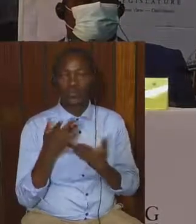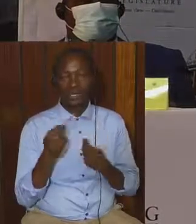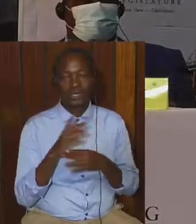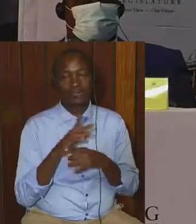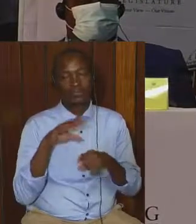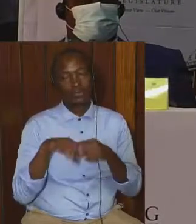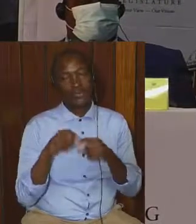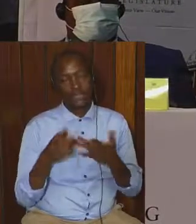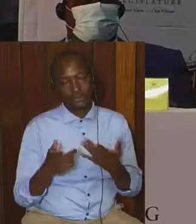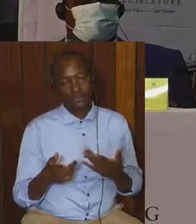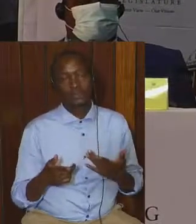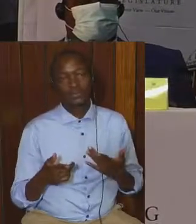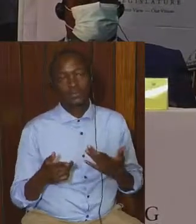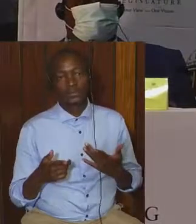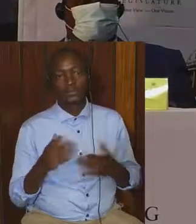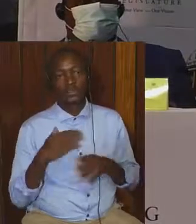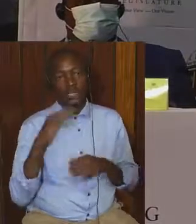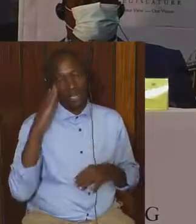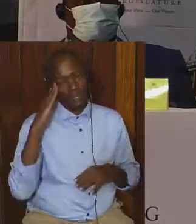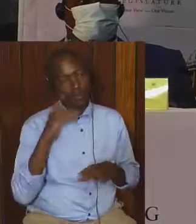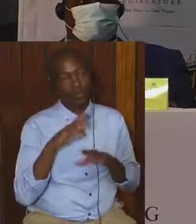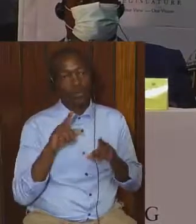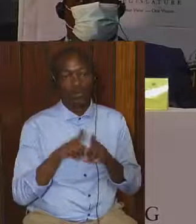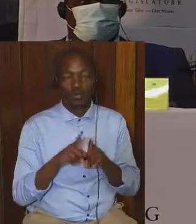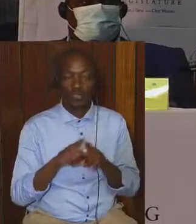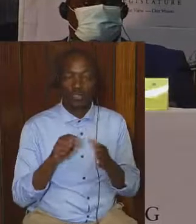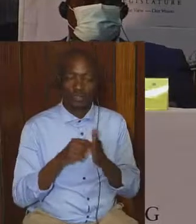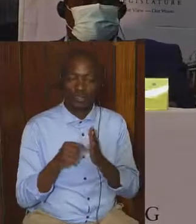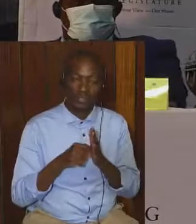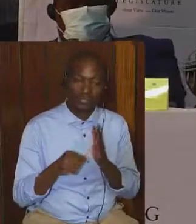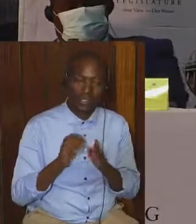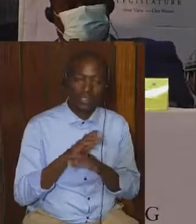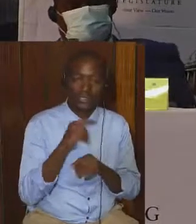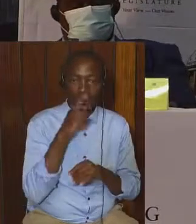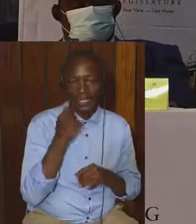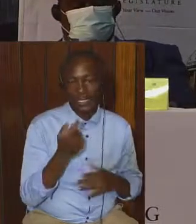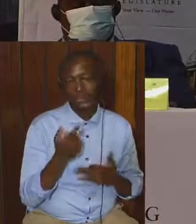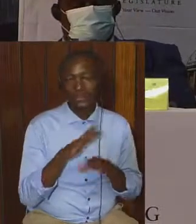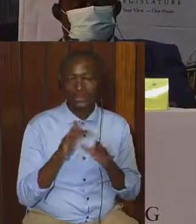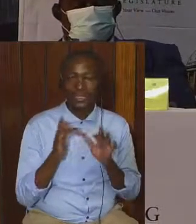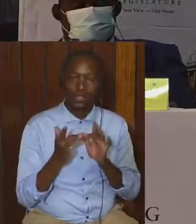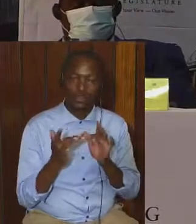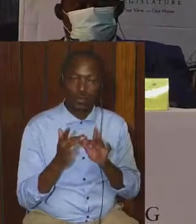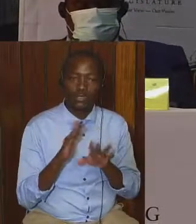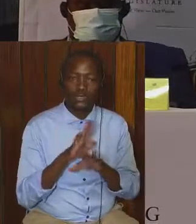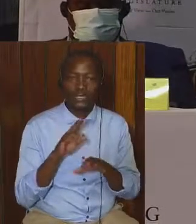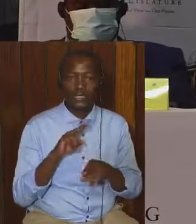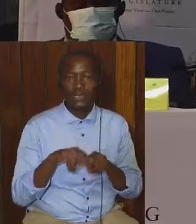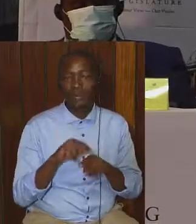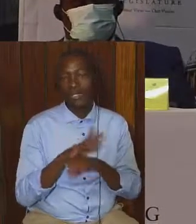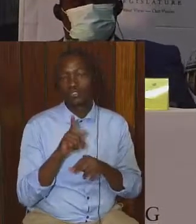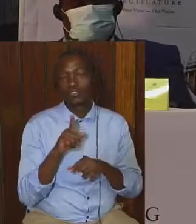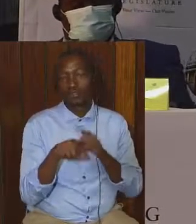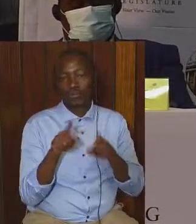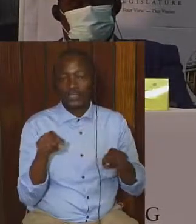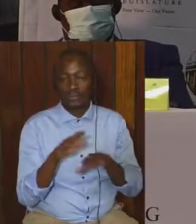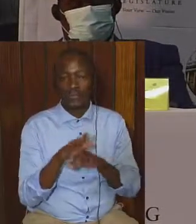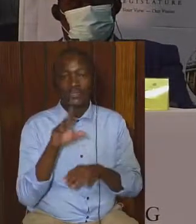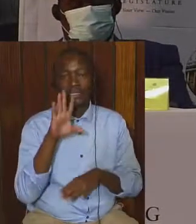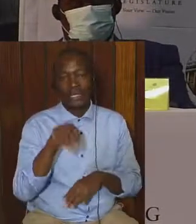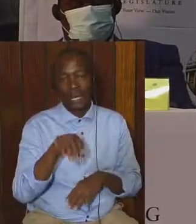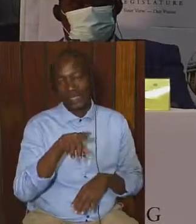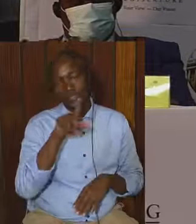to take up. And I know that they've also been taking down the names and contact people of everybody who's asked a